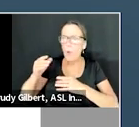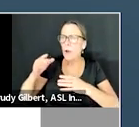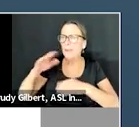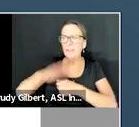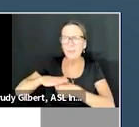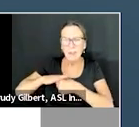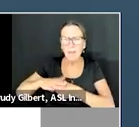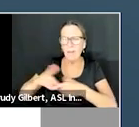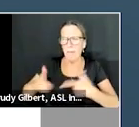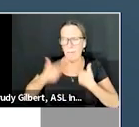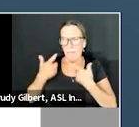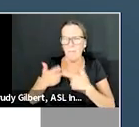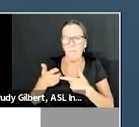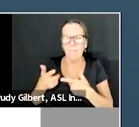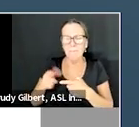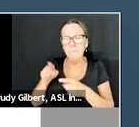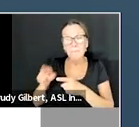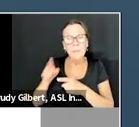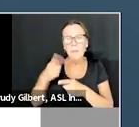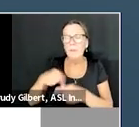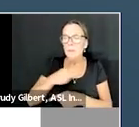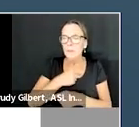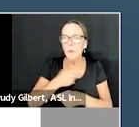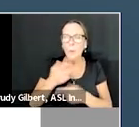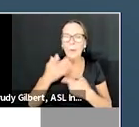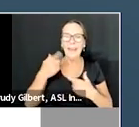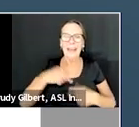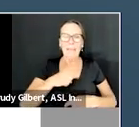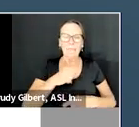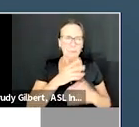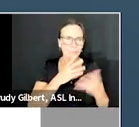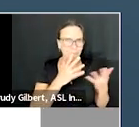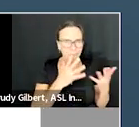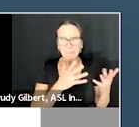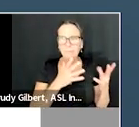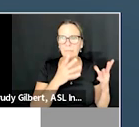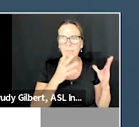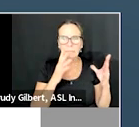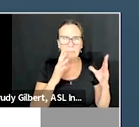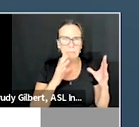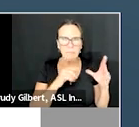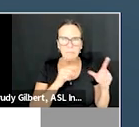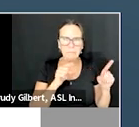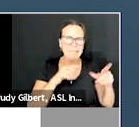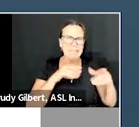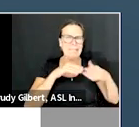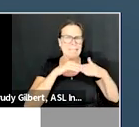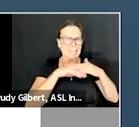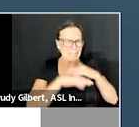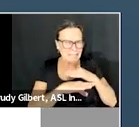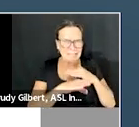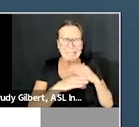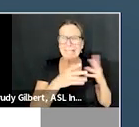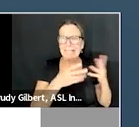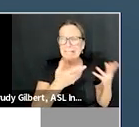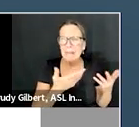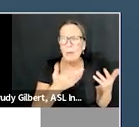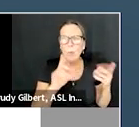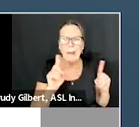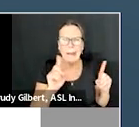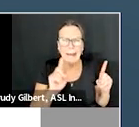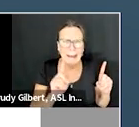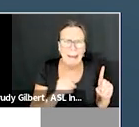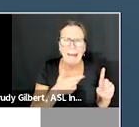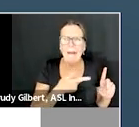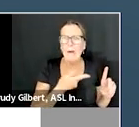about whether or not you can get into a space, get to a space, navigate a space, whether or not you're going to feel ableism